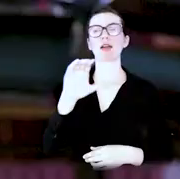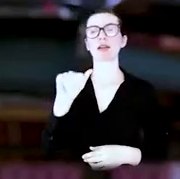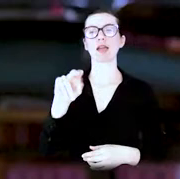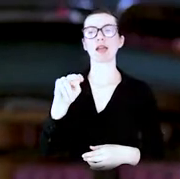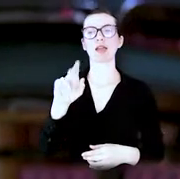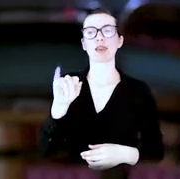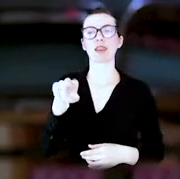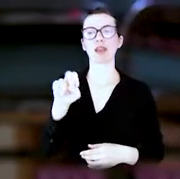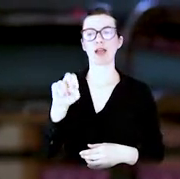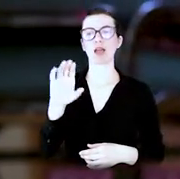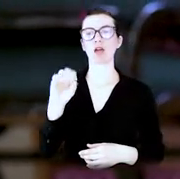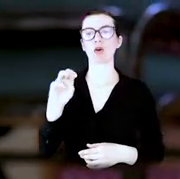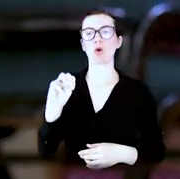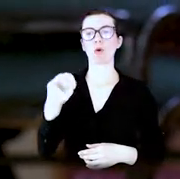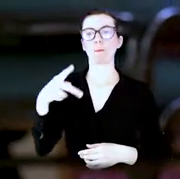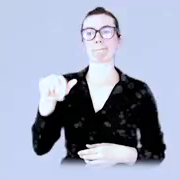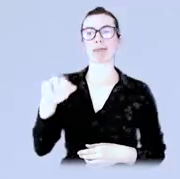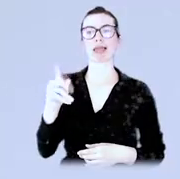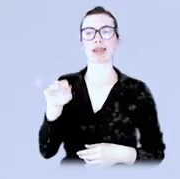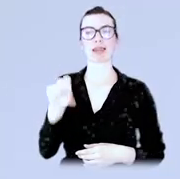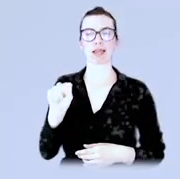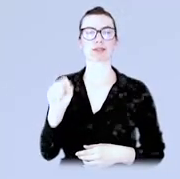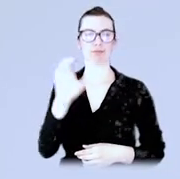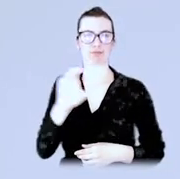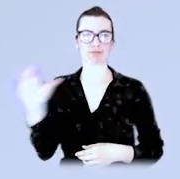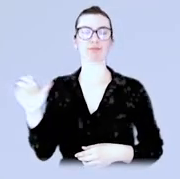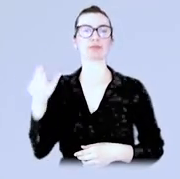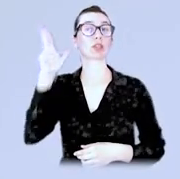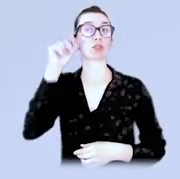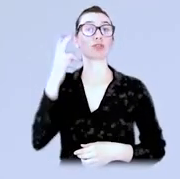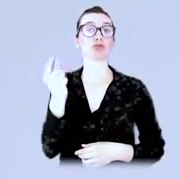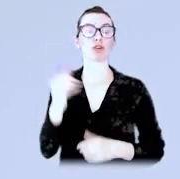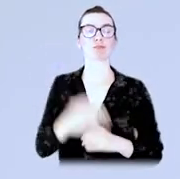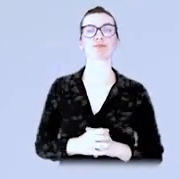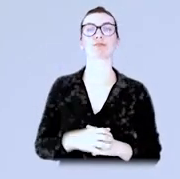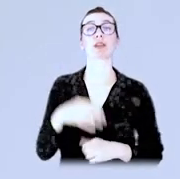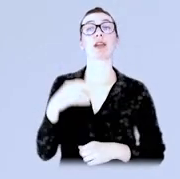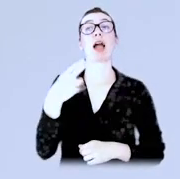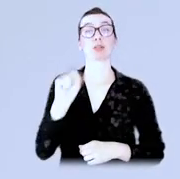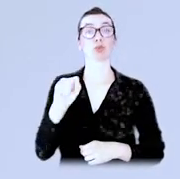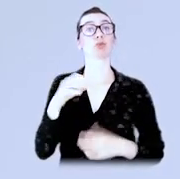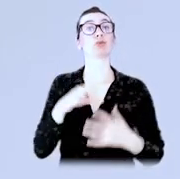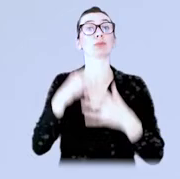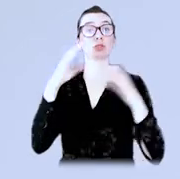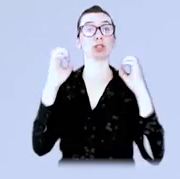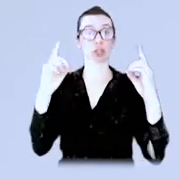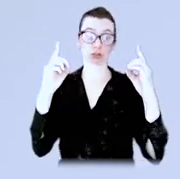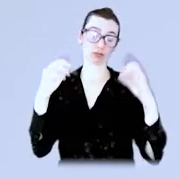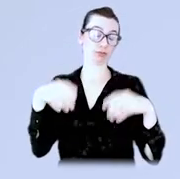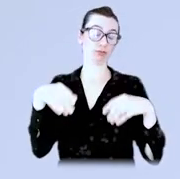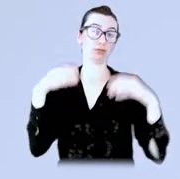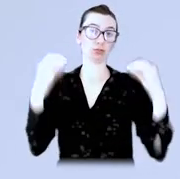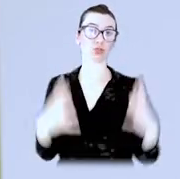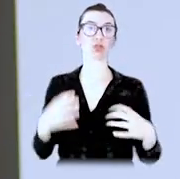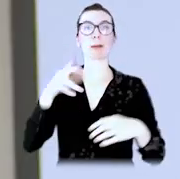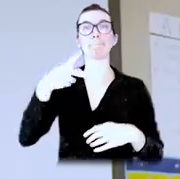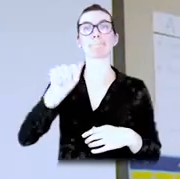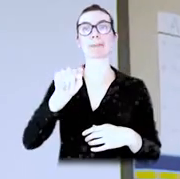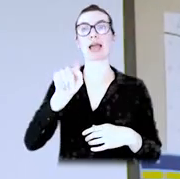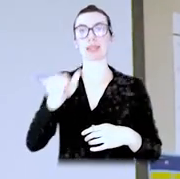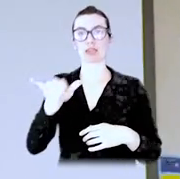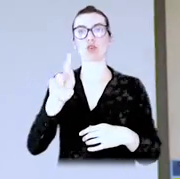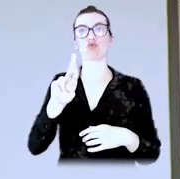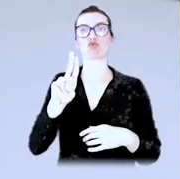hearing dog. High school special education teacher Patty Ruotolo was born with bilateral hearing